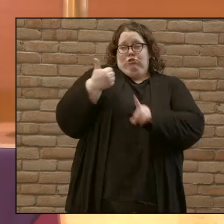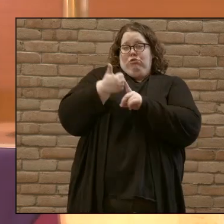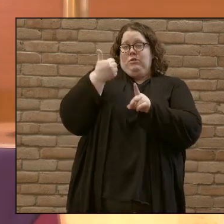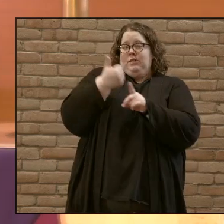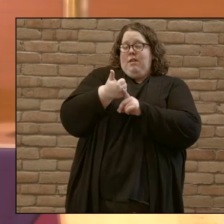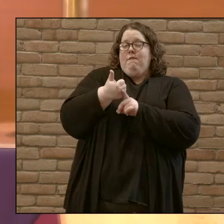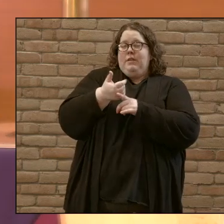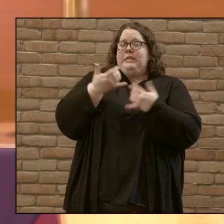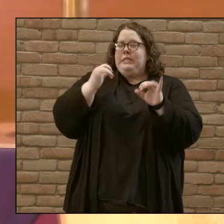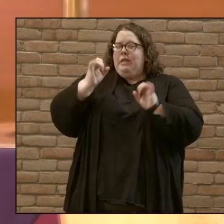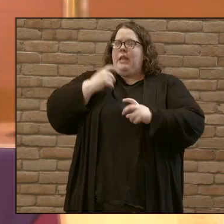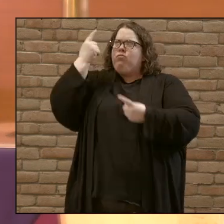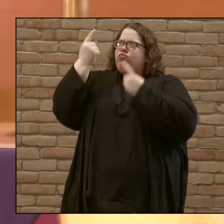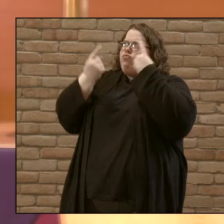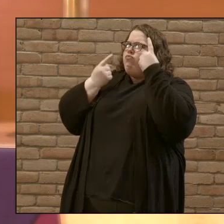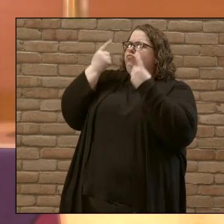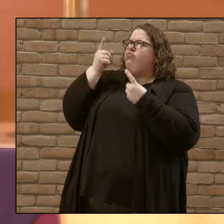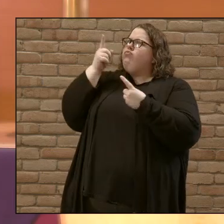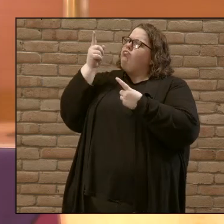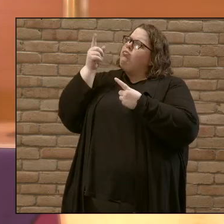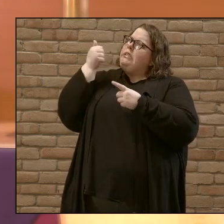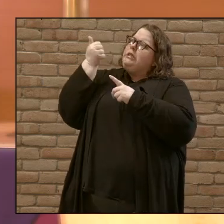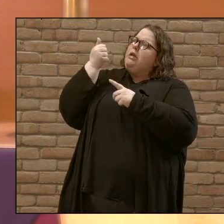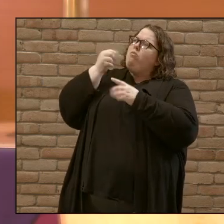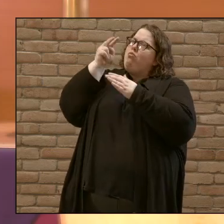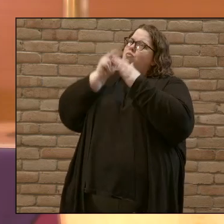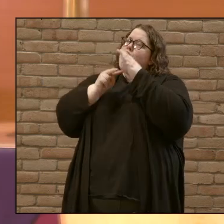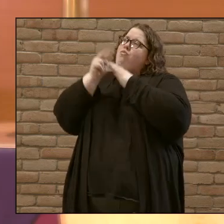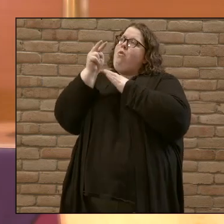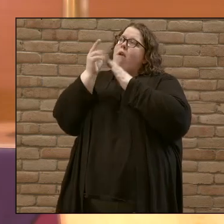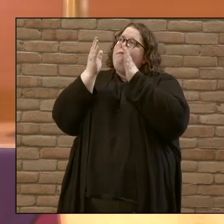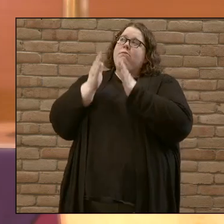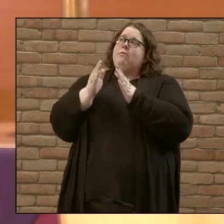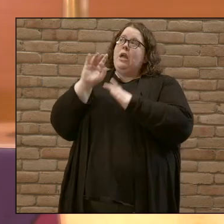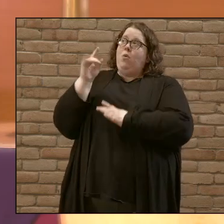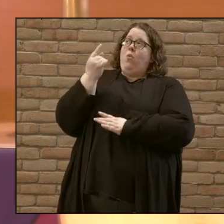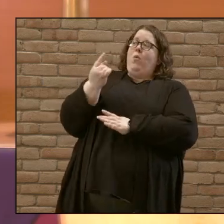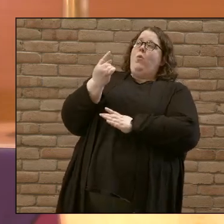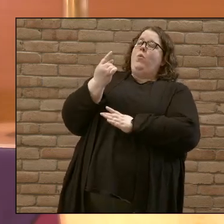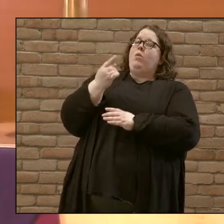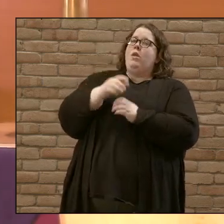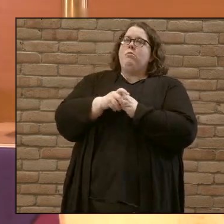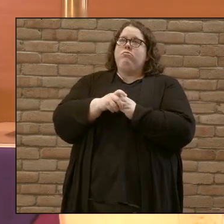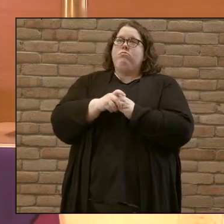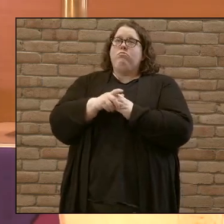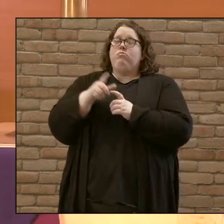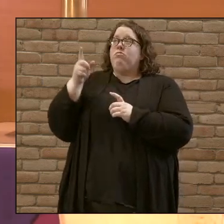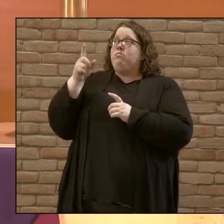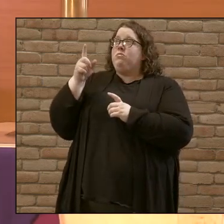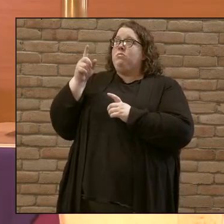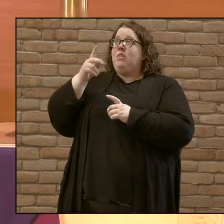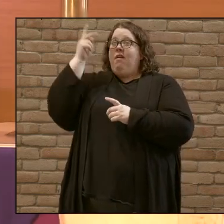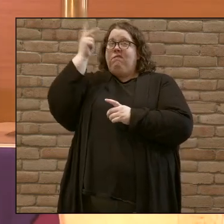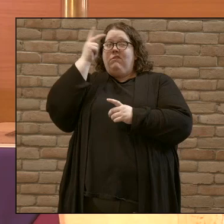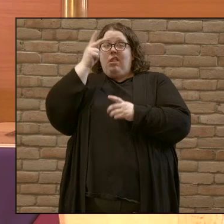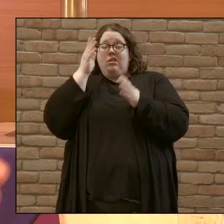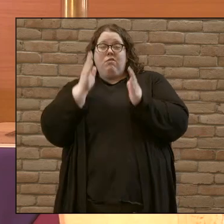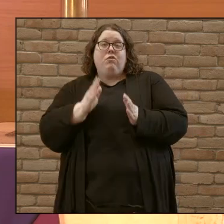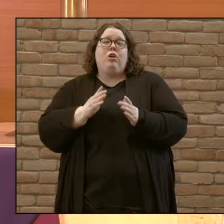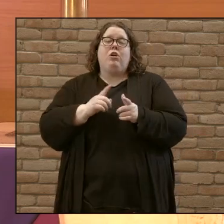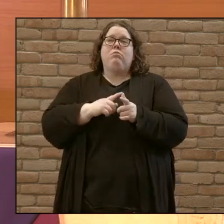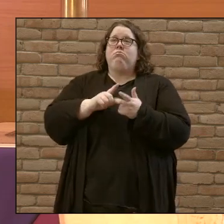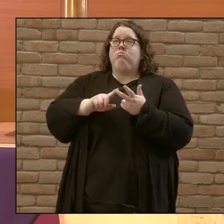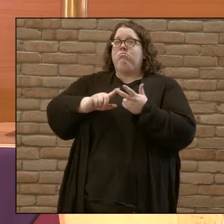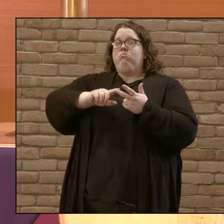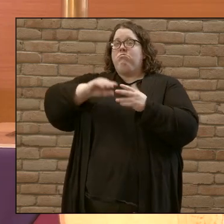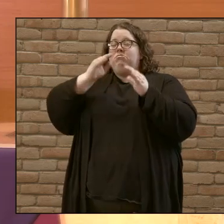him. Was he a prophet? Was he just a prophet? Was he simply a philosopher, a great teacher,